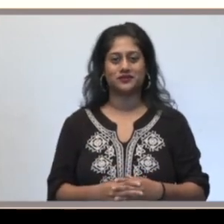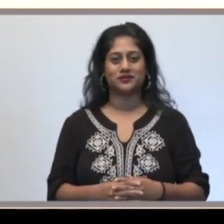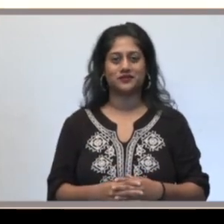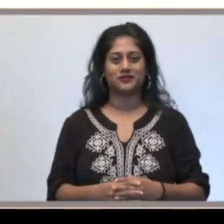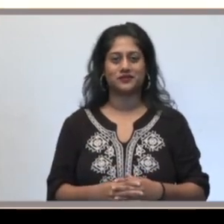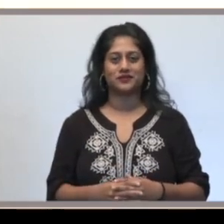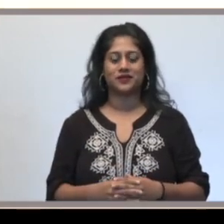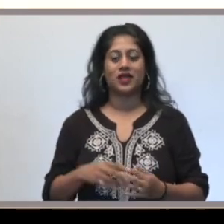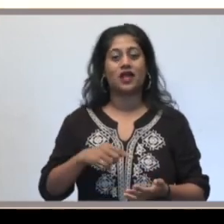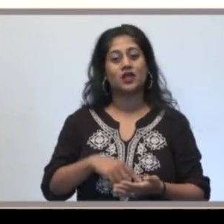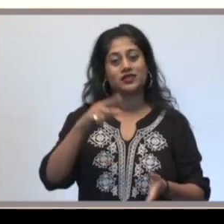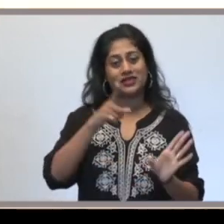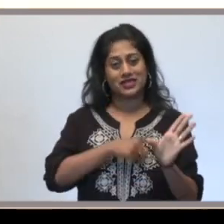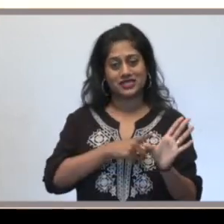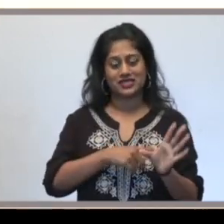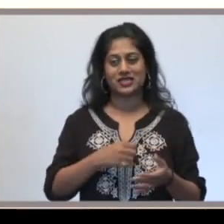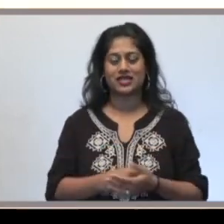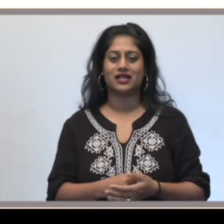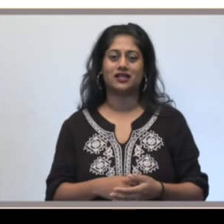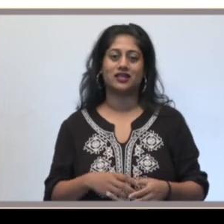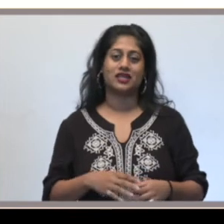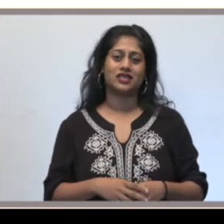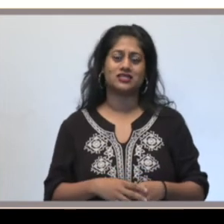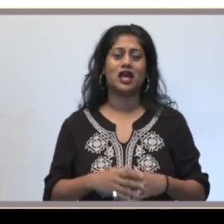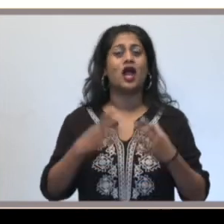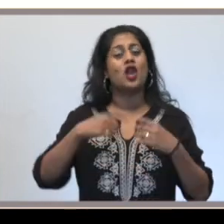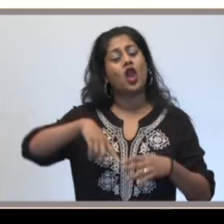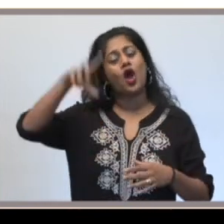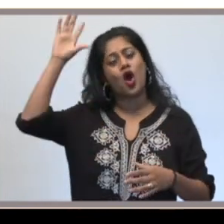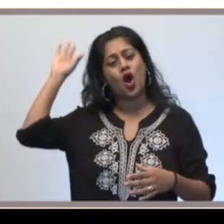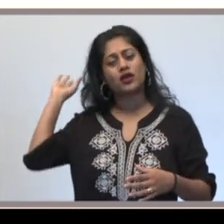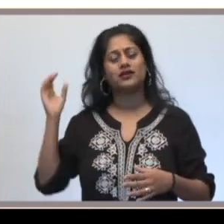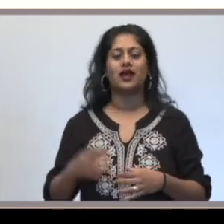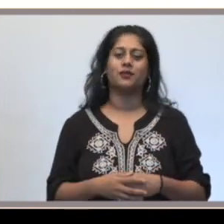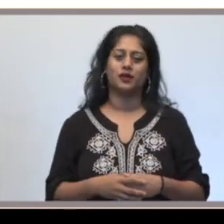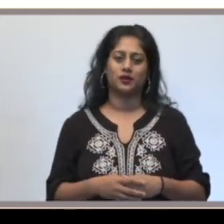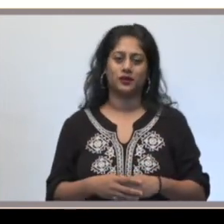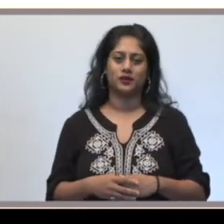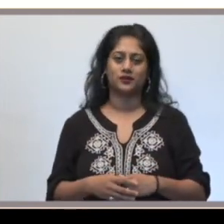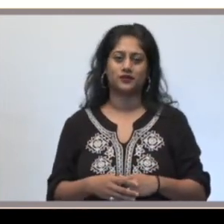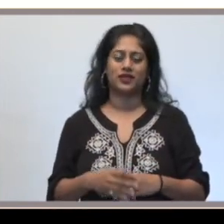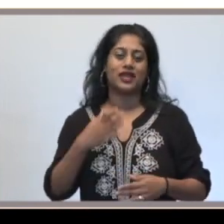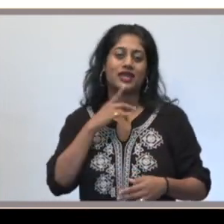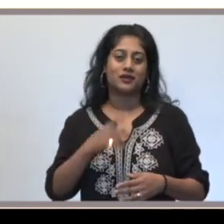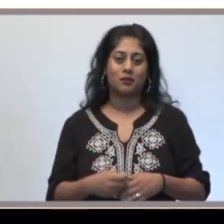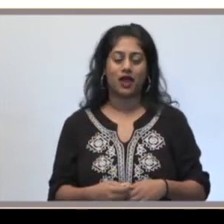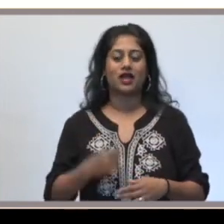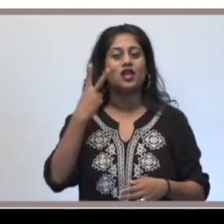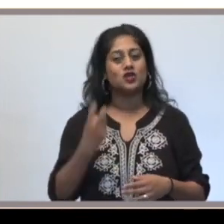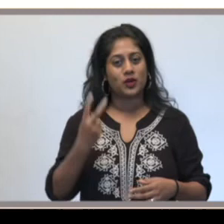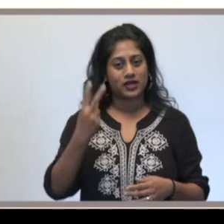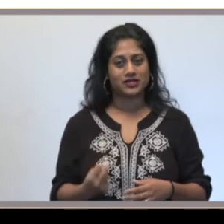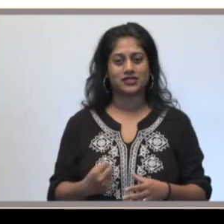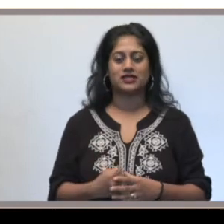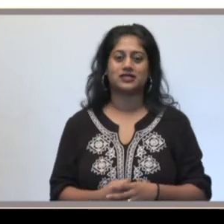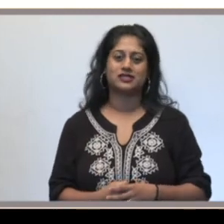the grace of God, has made it all a distant memory. In the prime of my youth, in my mid-20s, a series of